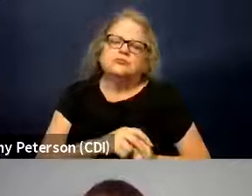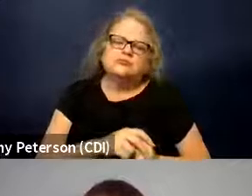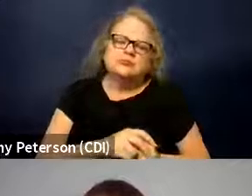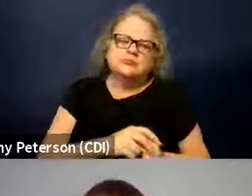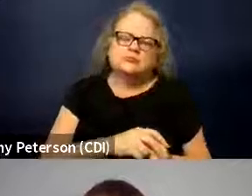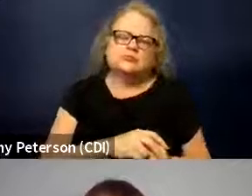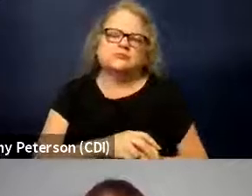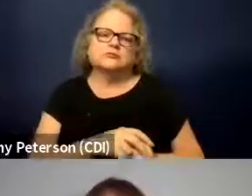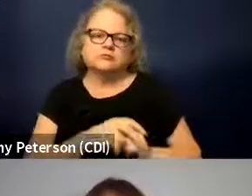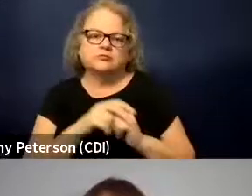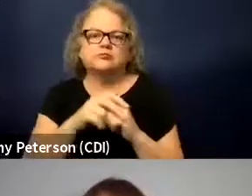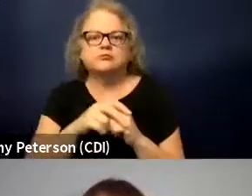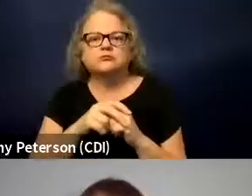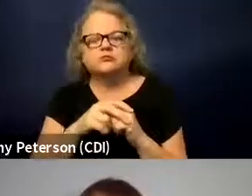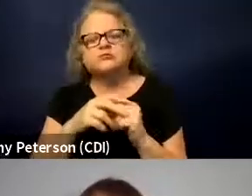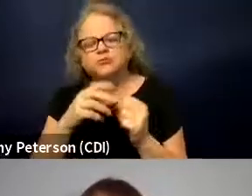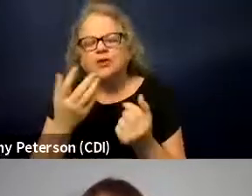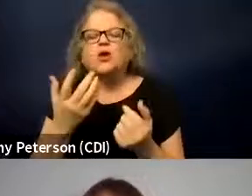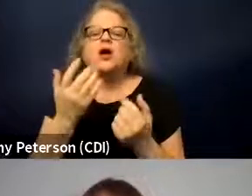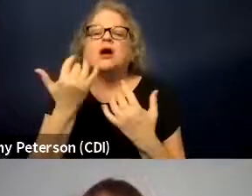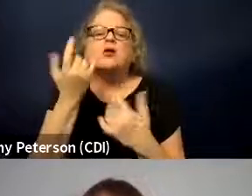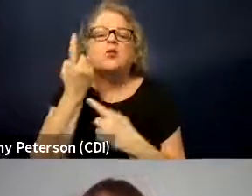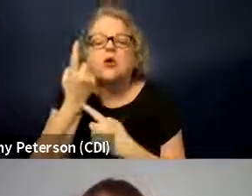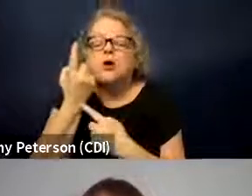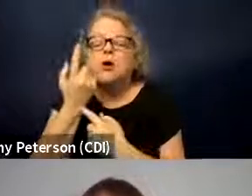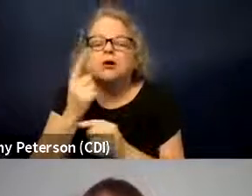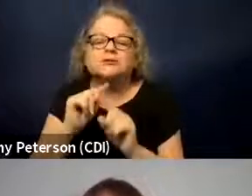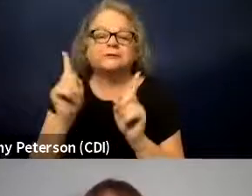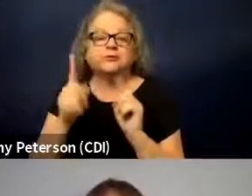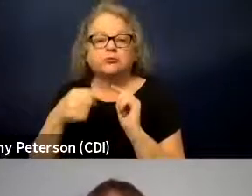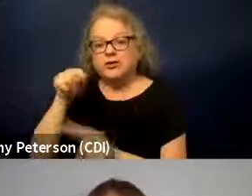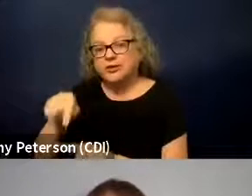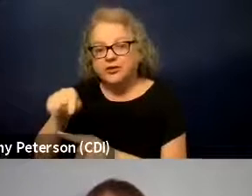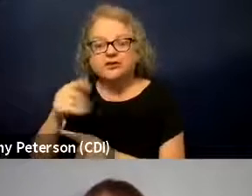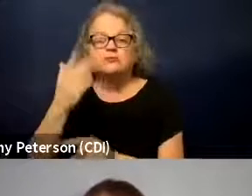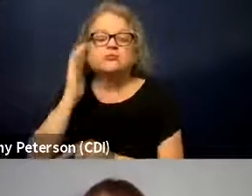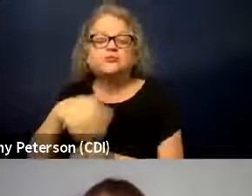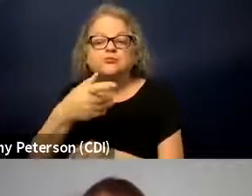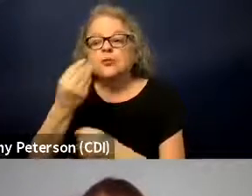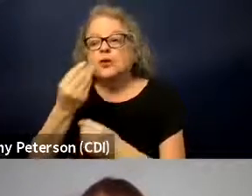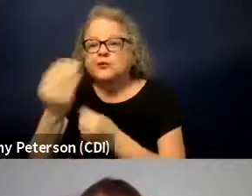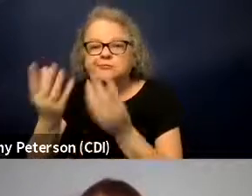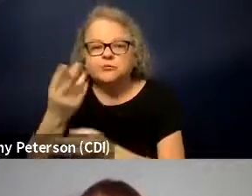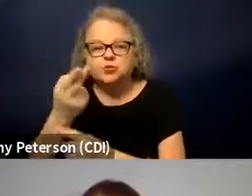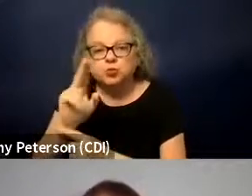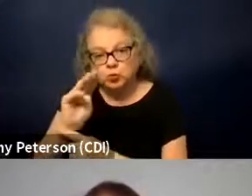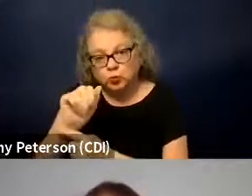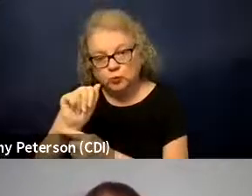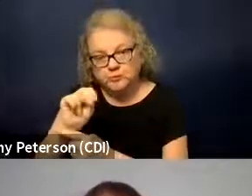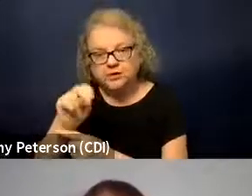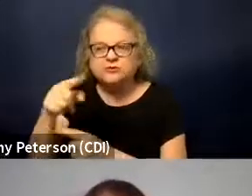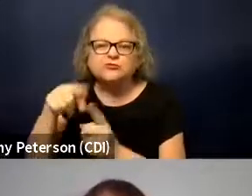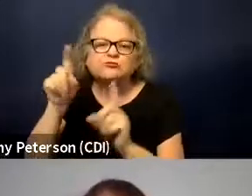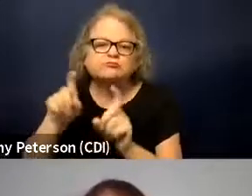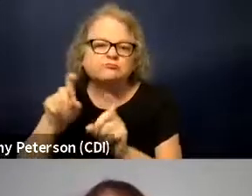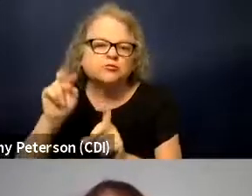expensive. You have to pay the doctors to examine the patients. You have to pay for laboratory tests. You have to pay